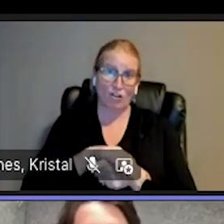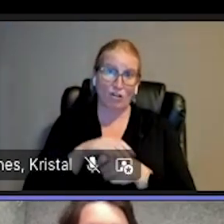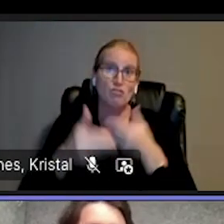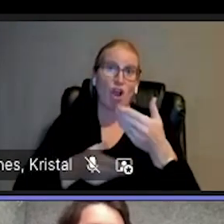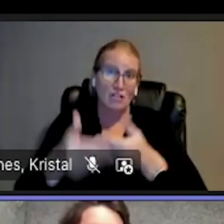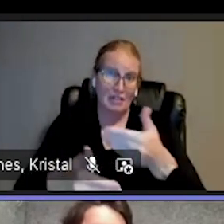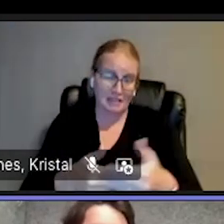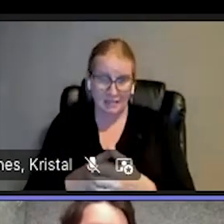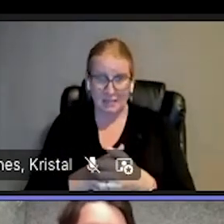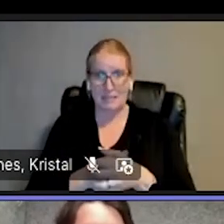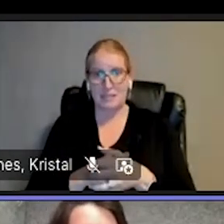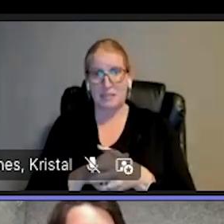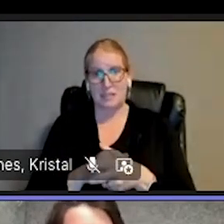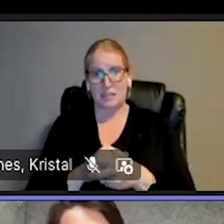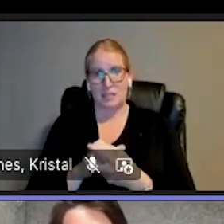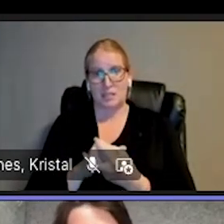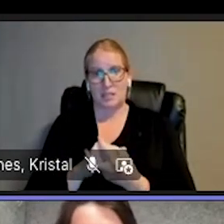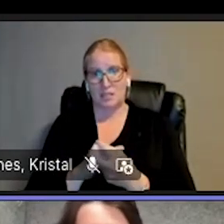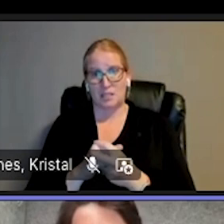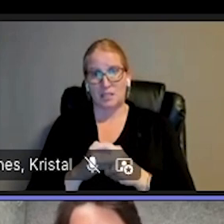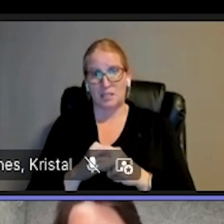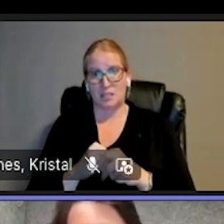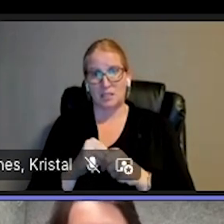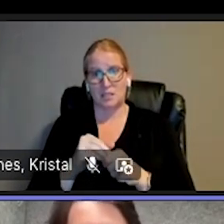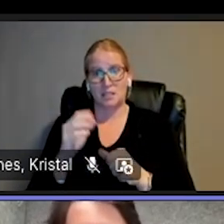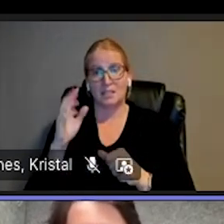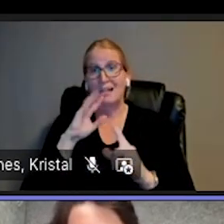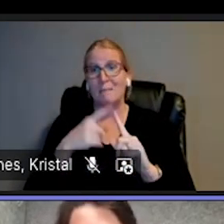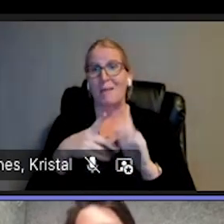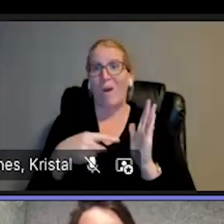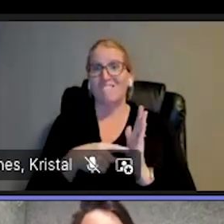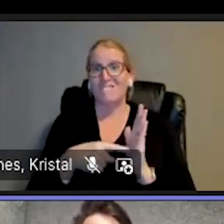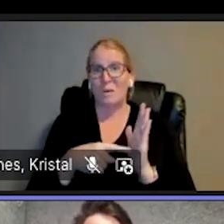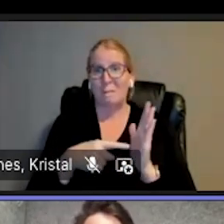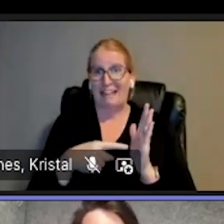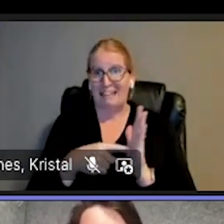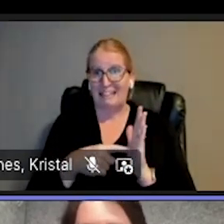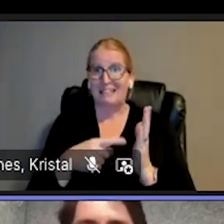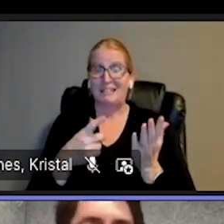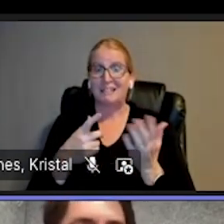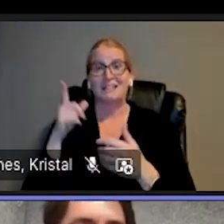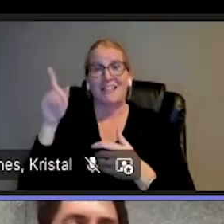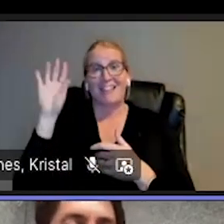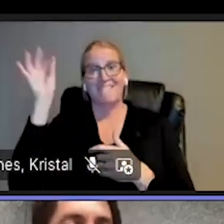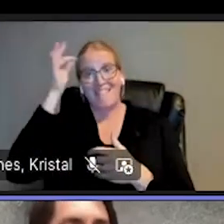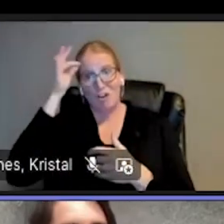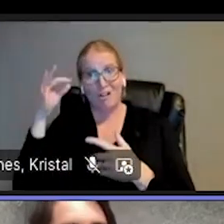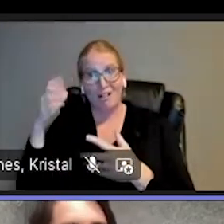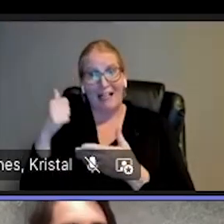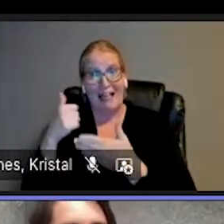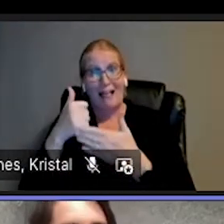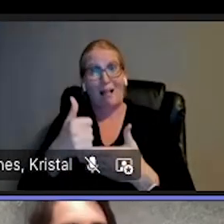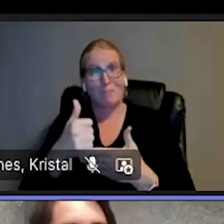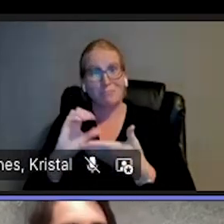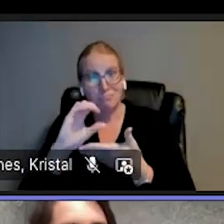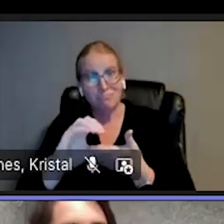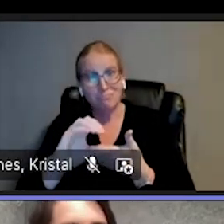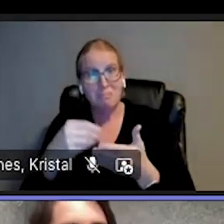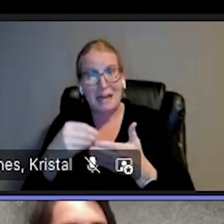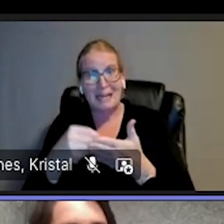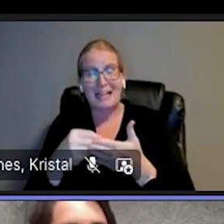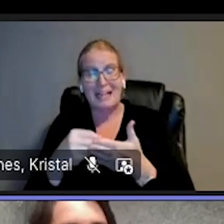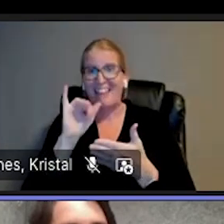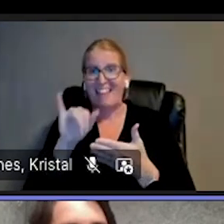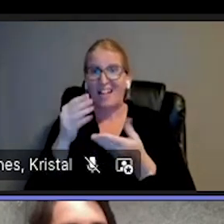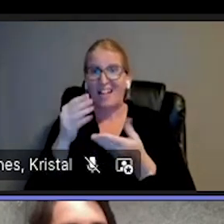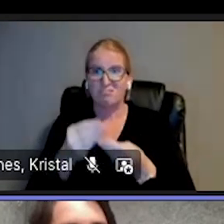On the affordability front, you know, given that the federal program is sunsetting and so many Vermonters are about to